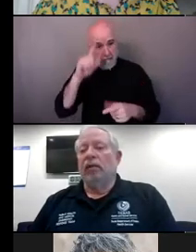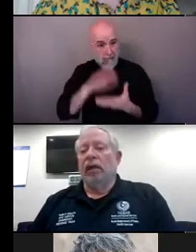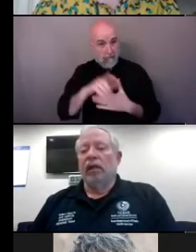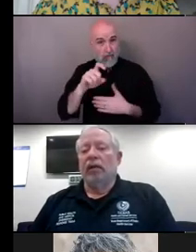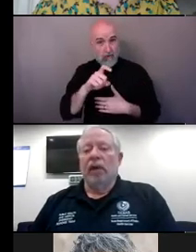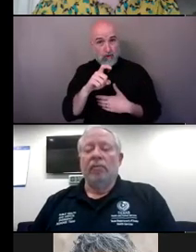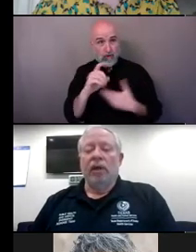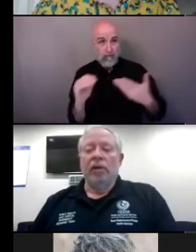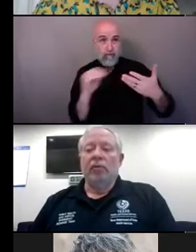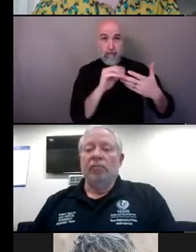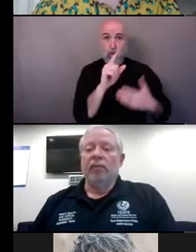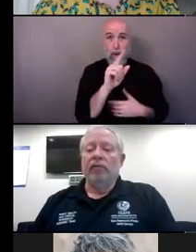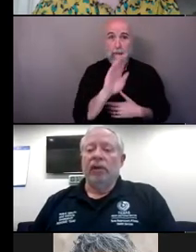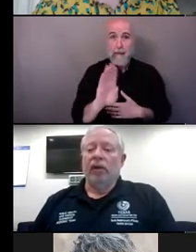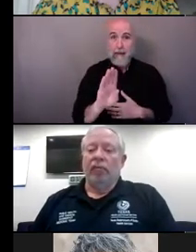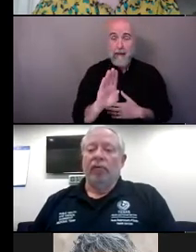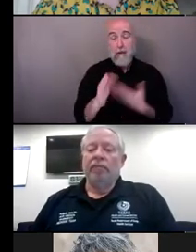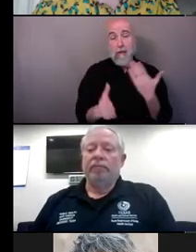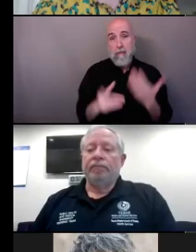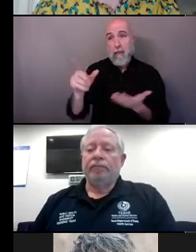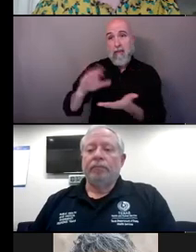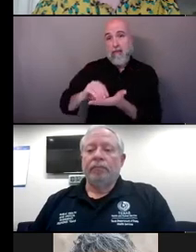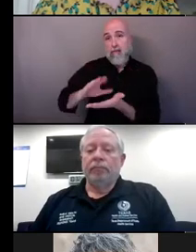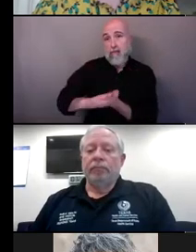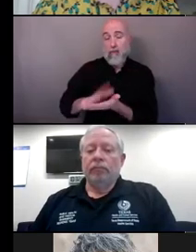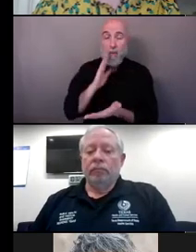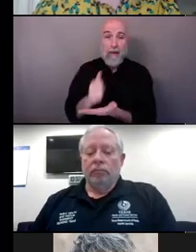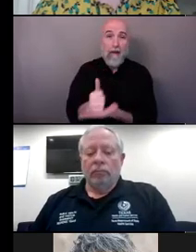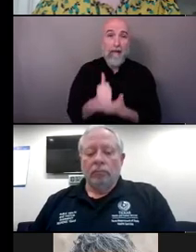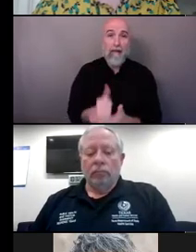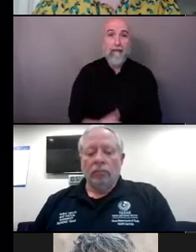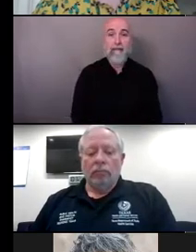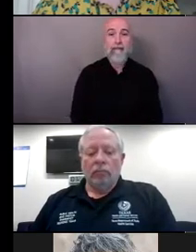in 1B, a note may be very helpful.